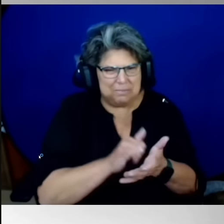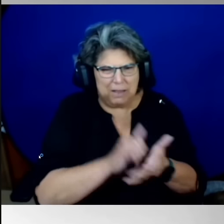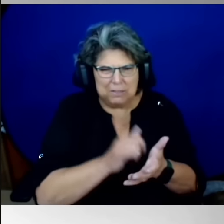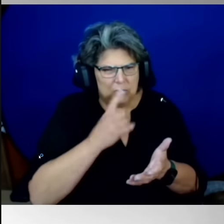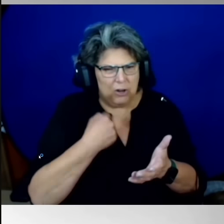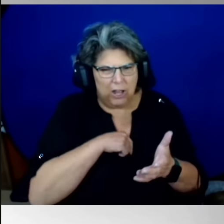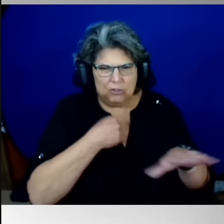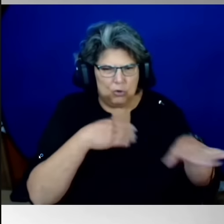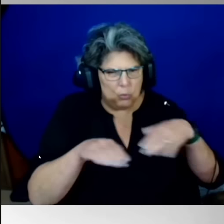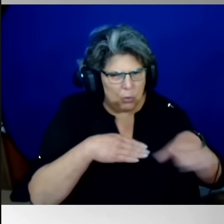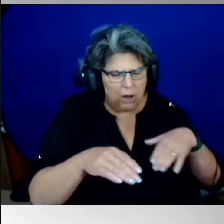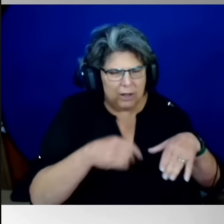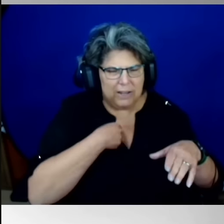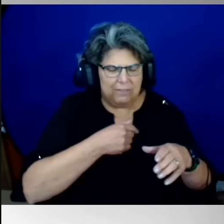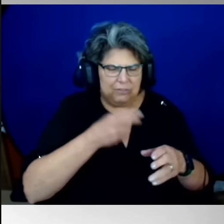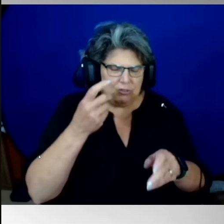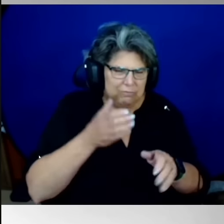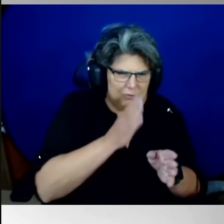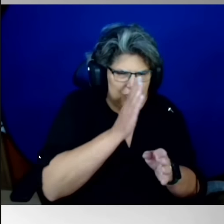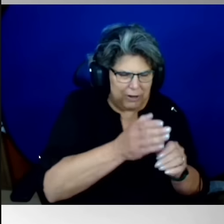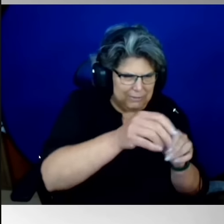line onto that fire. So we had to